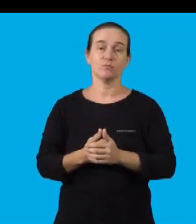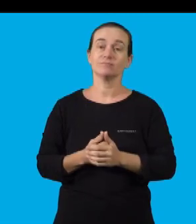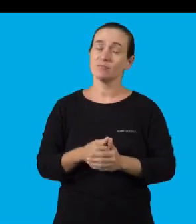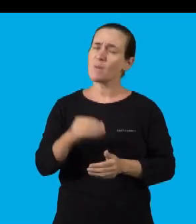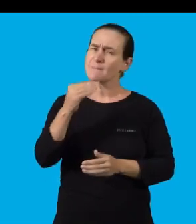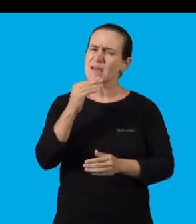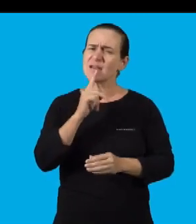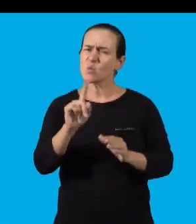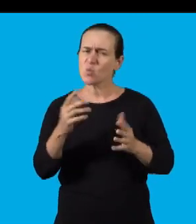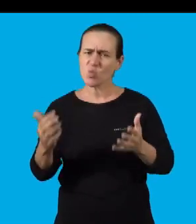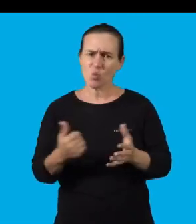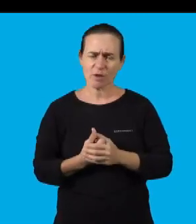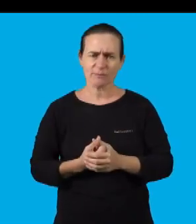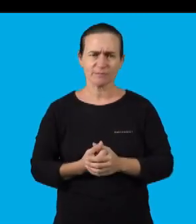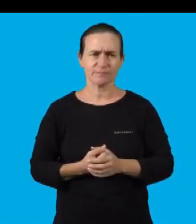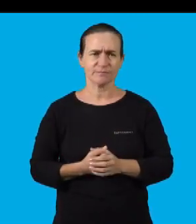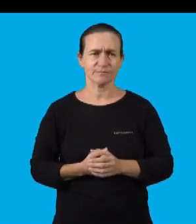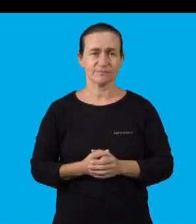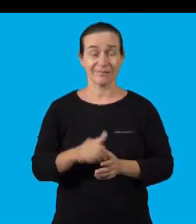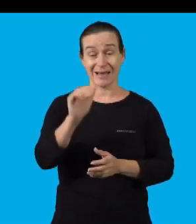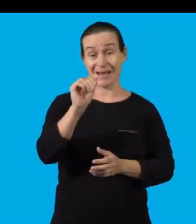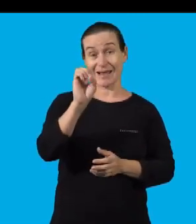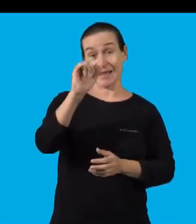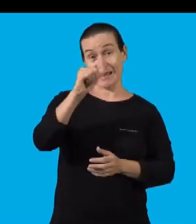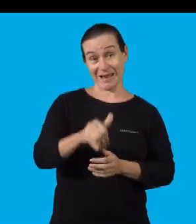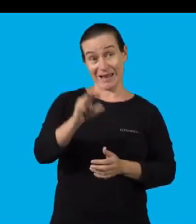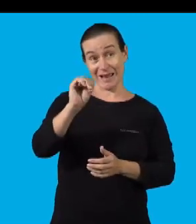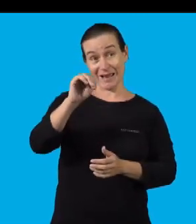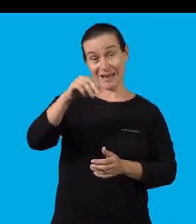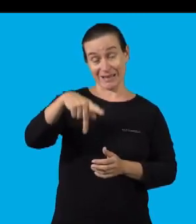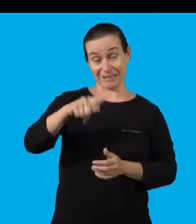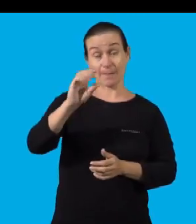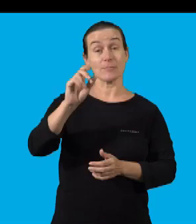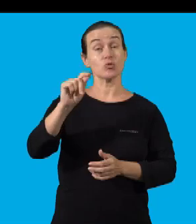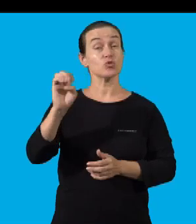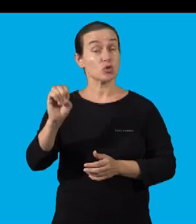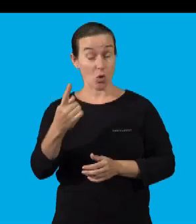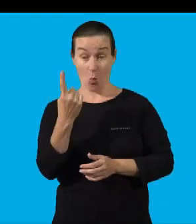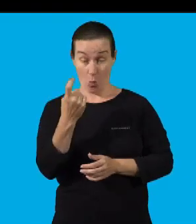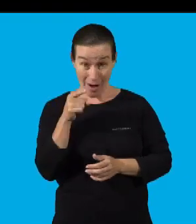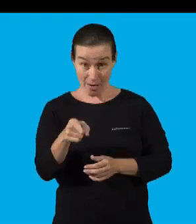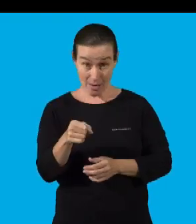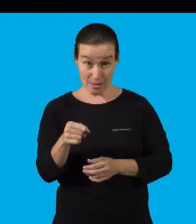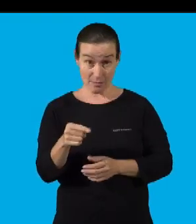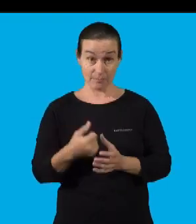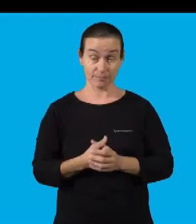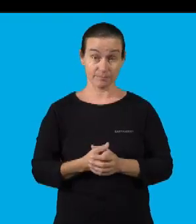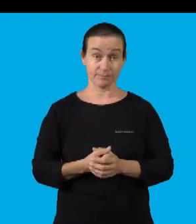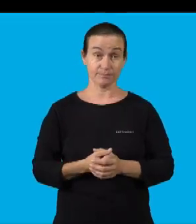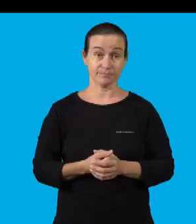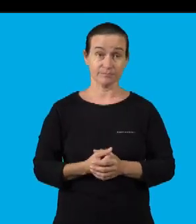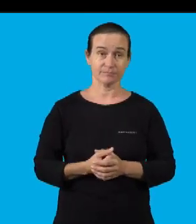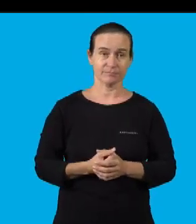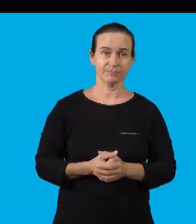that means? Yes, of course, that means that our asymptotes, or one of our asymptotes, is